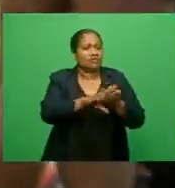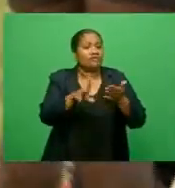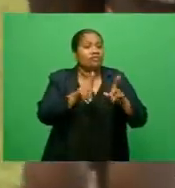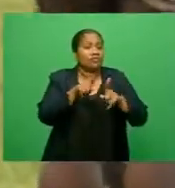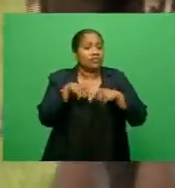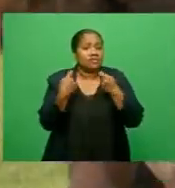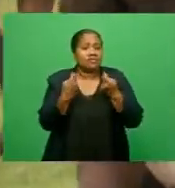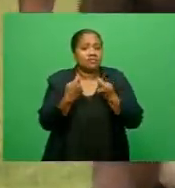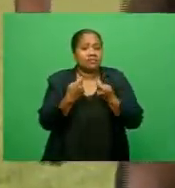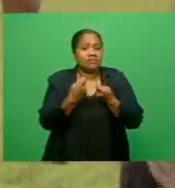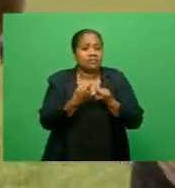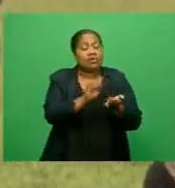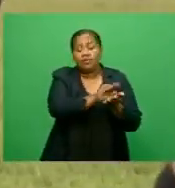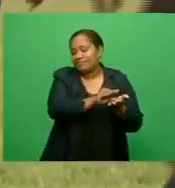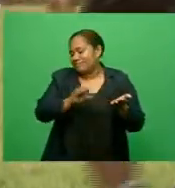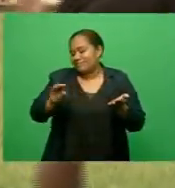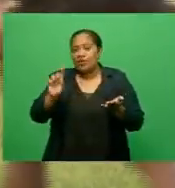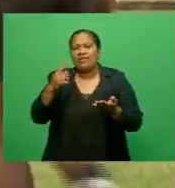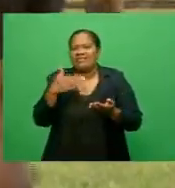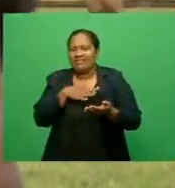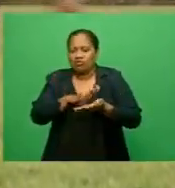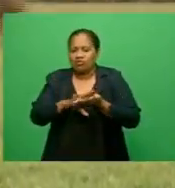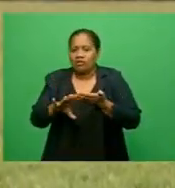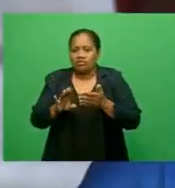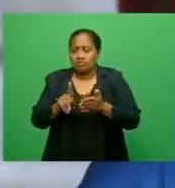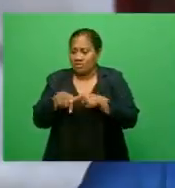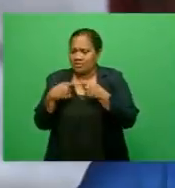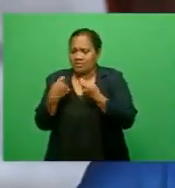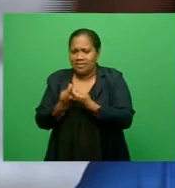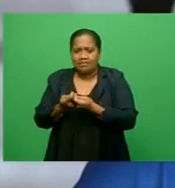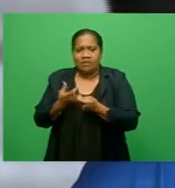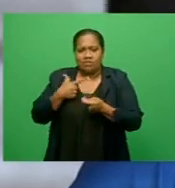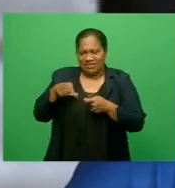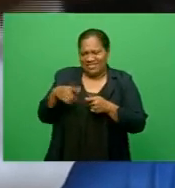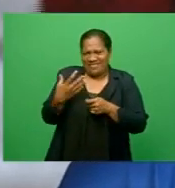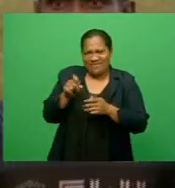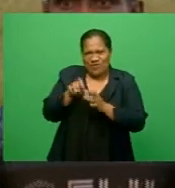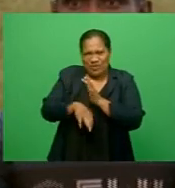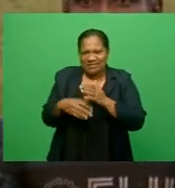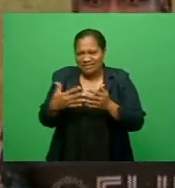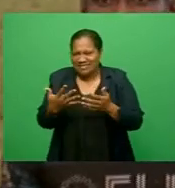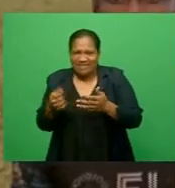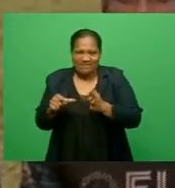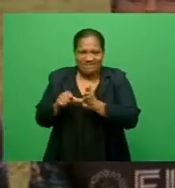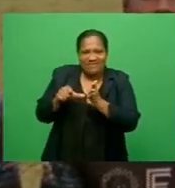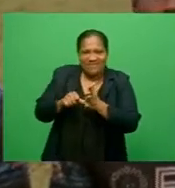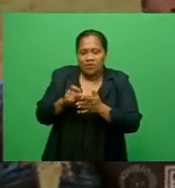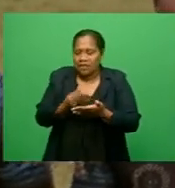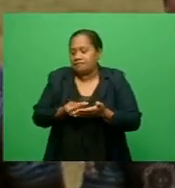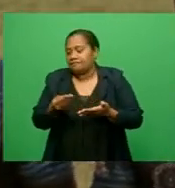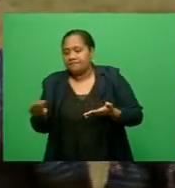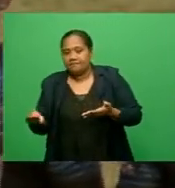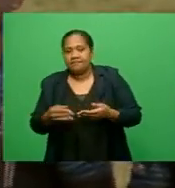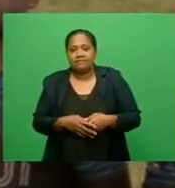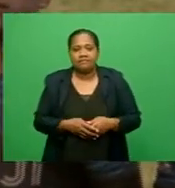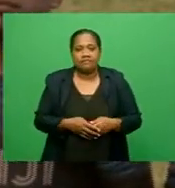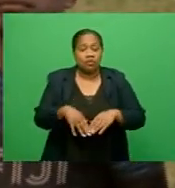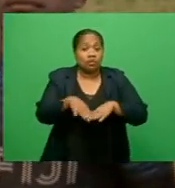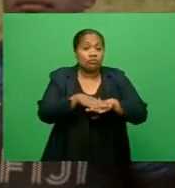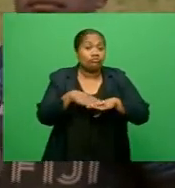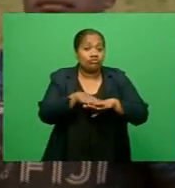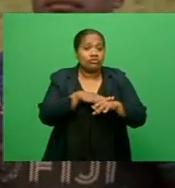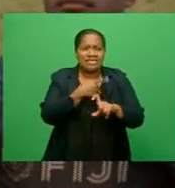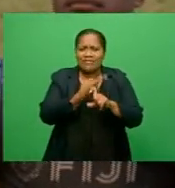with transportation or whatever cost they may be facing coming through this tournament. Blues Kaminieli Rasaku was named the player